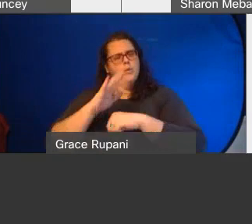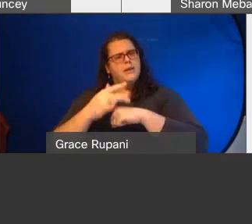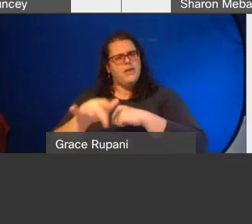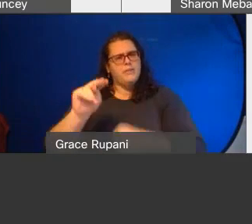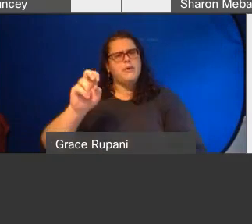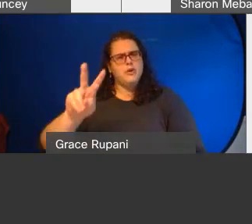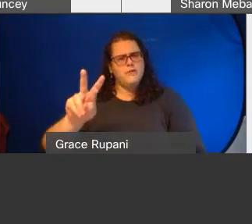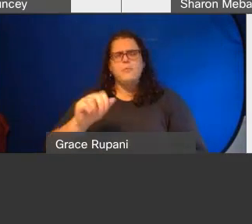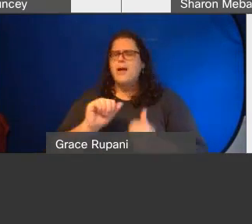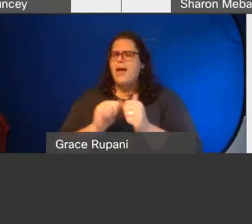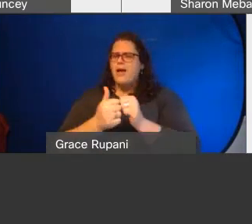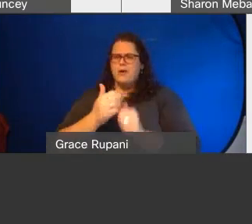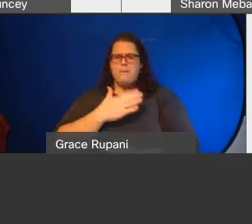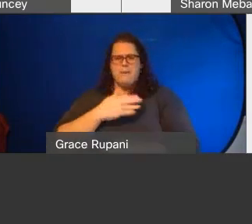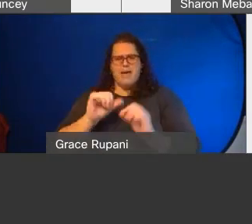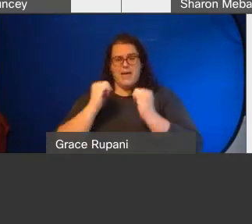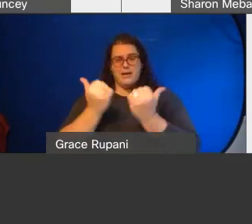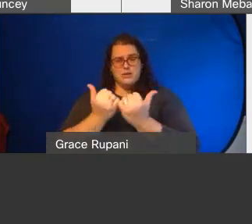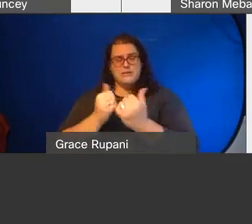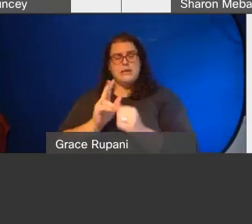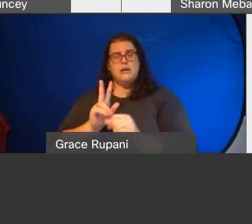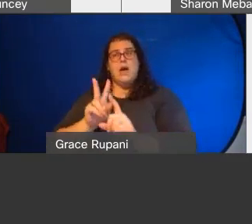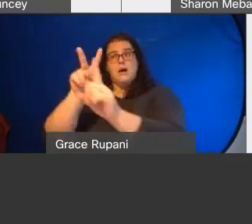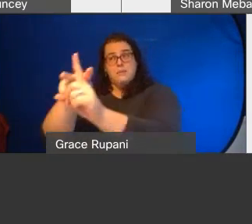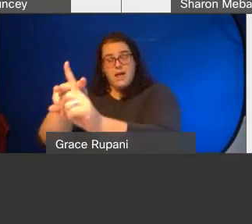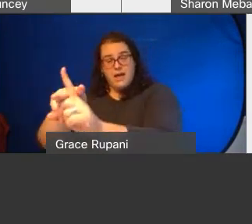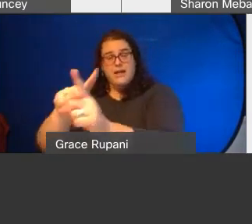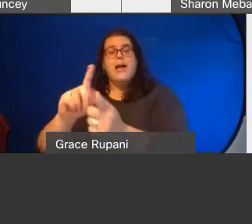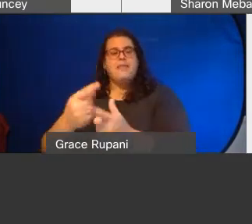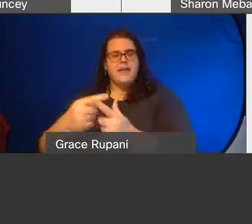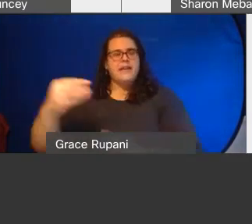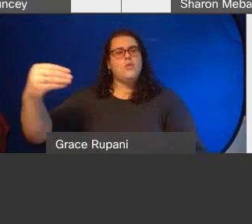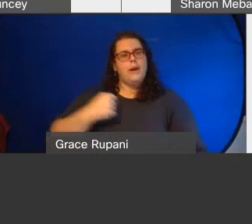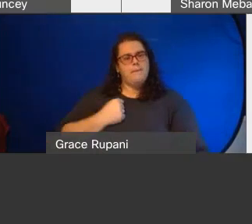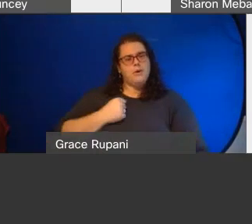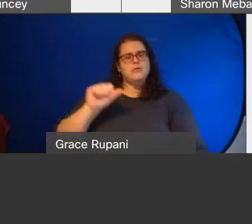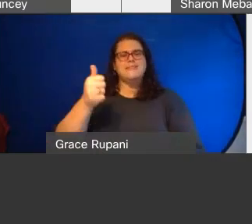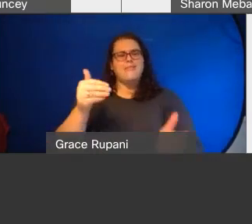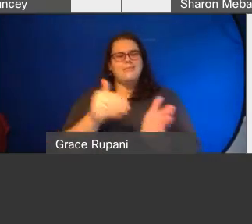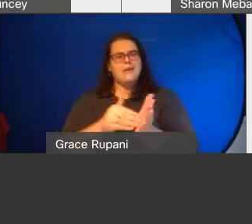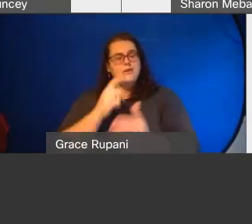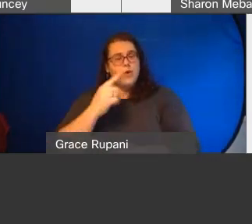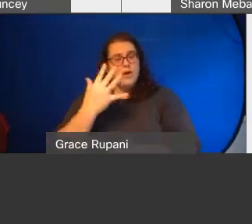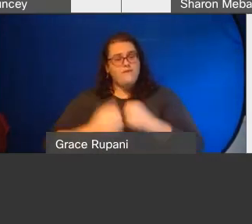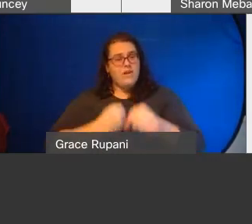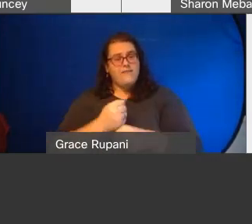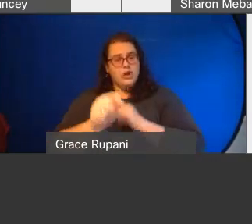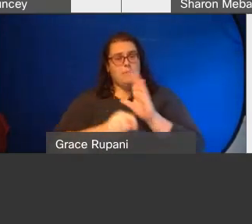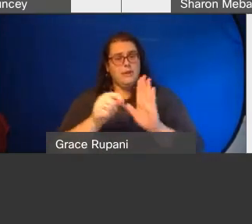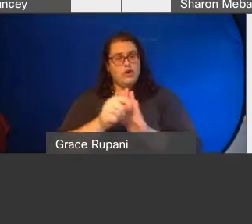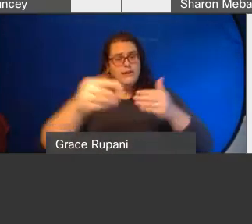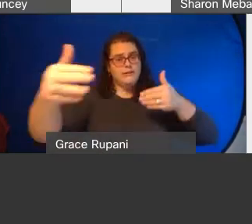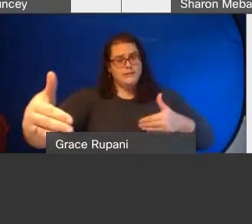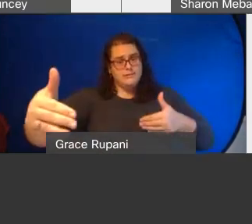get reimbursed the $10,000 for the 5-year period? So this would have to come from the